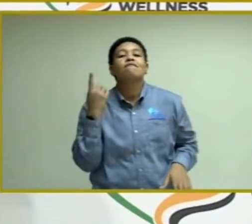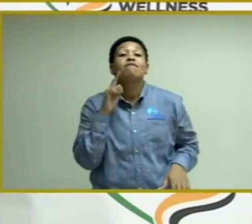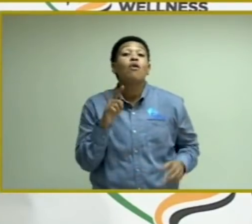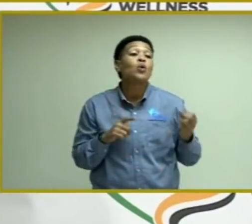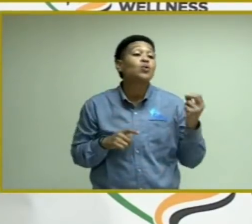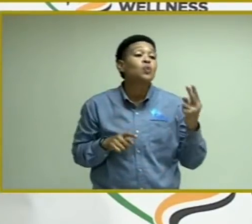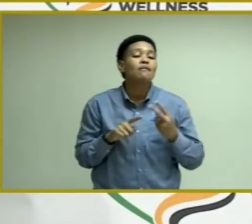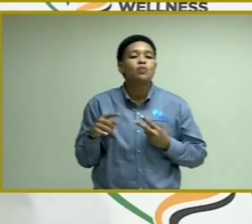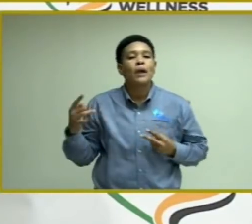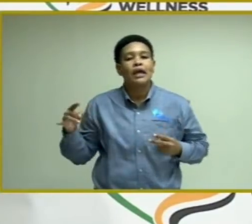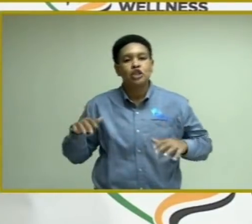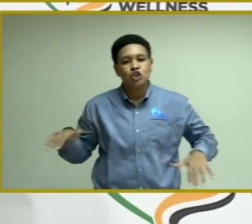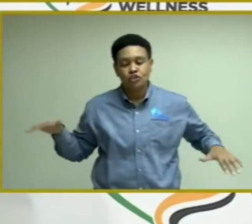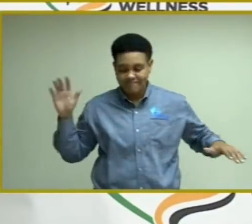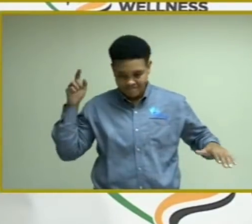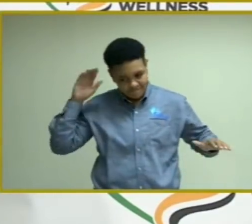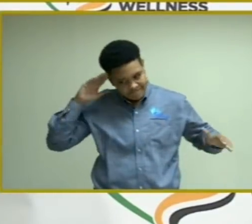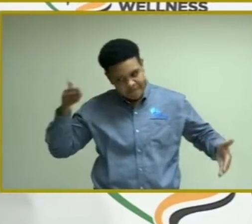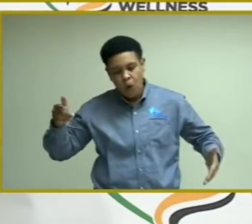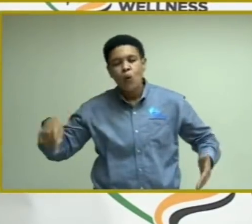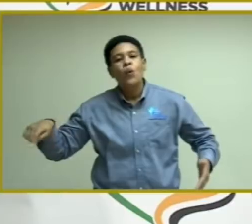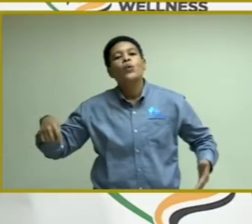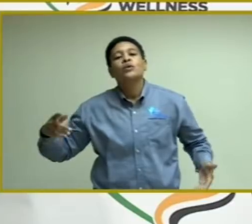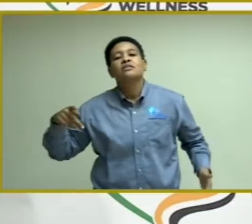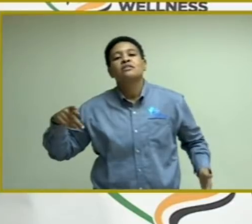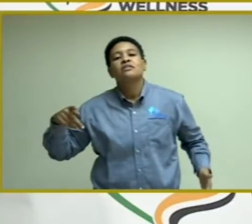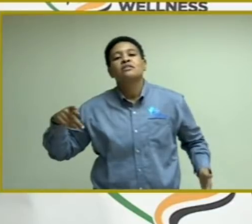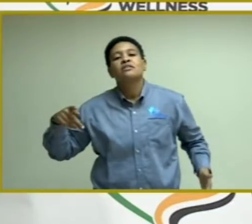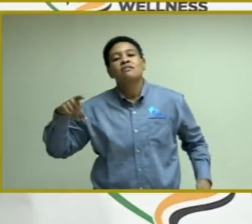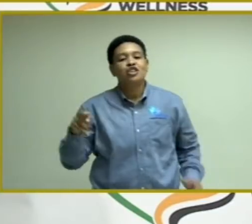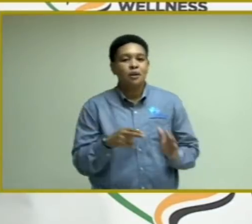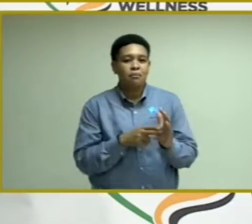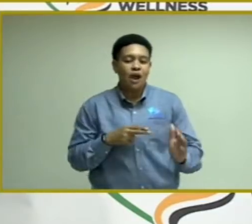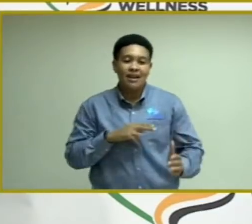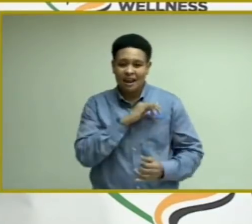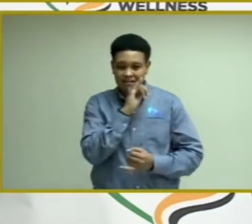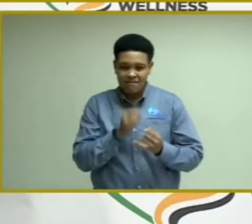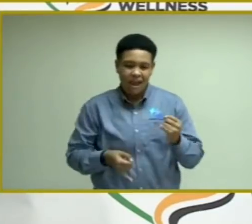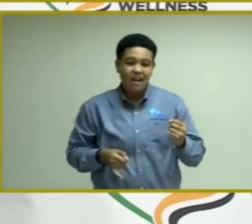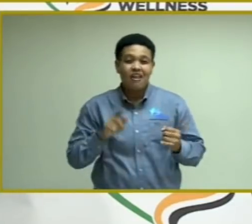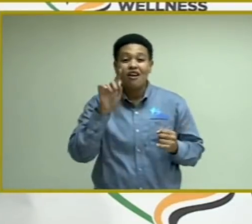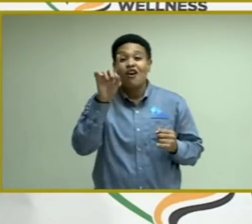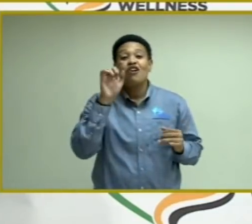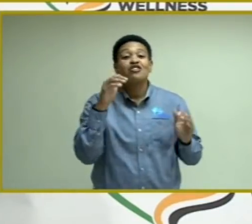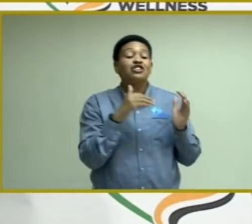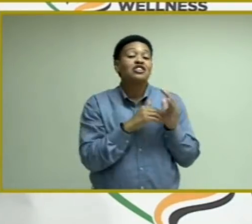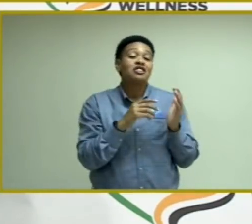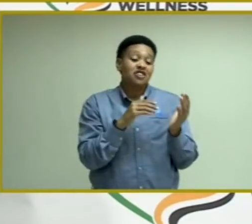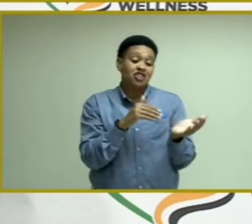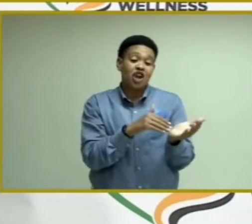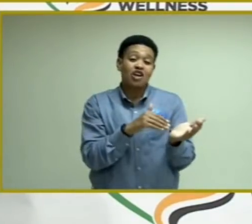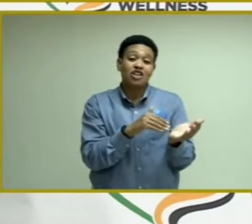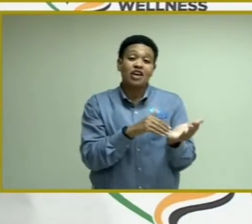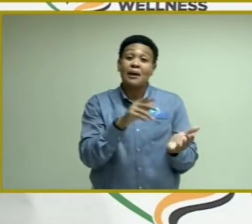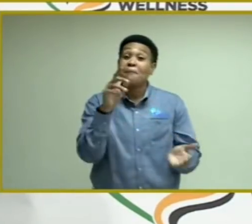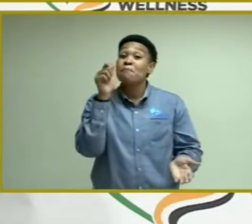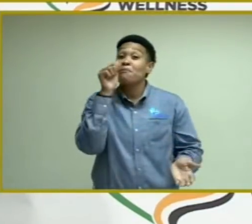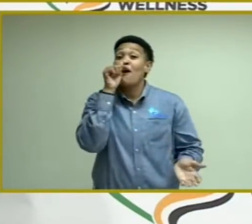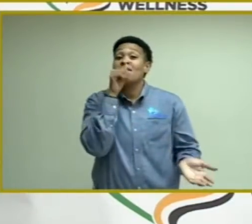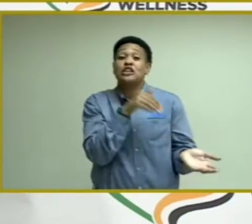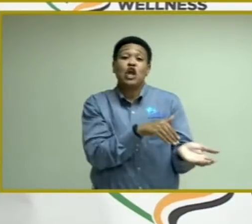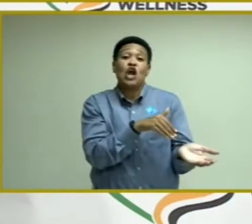to 18-year-olds. And finally, 100 doctors, private doctors, being added to the